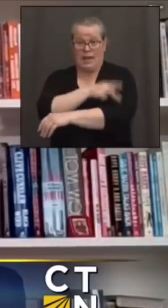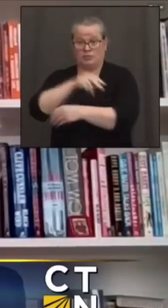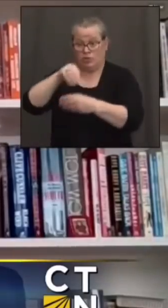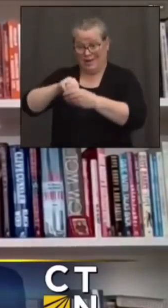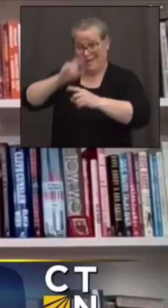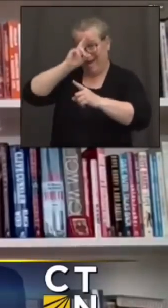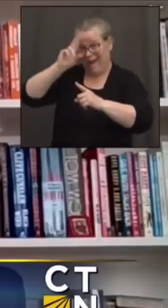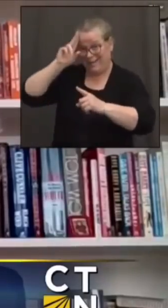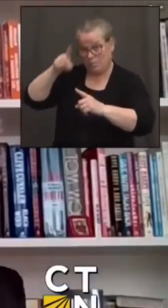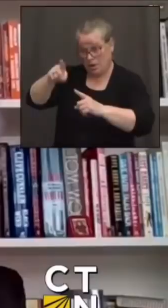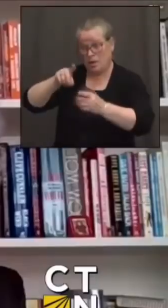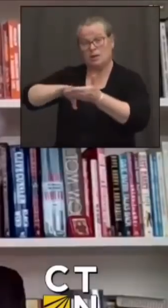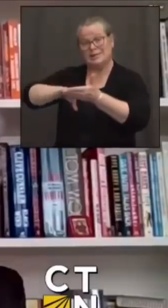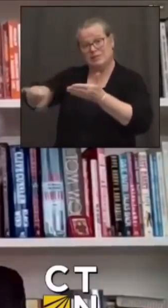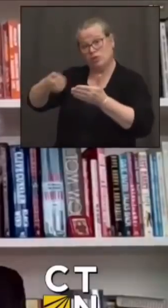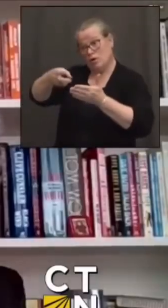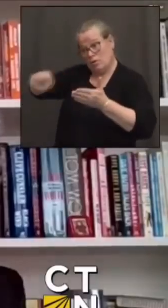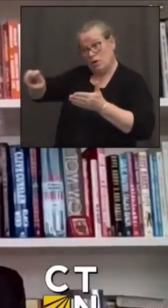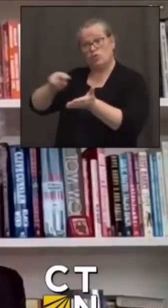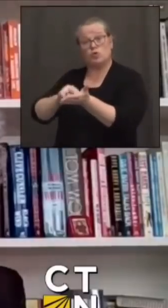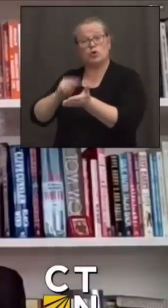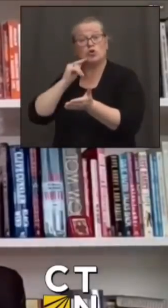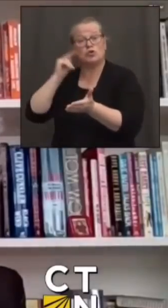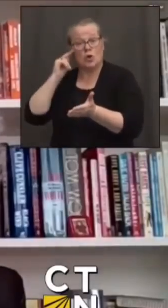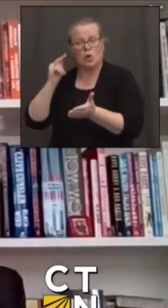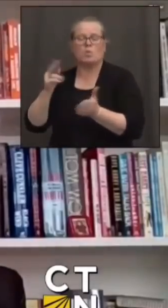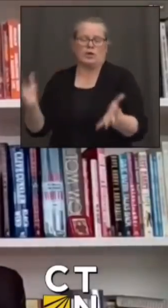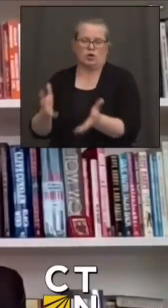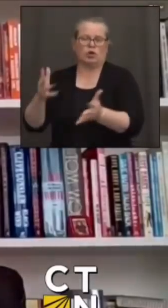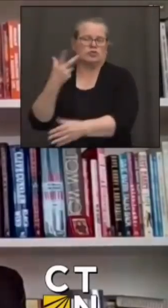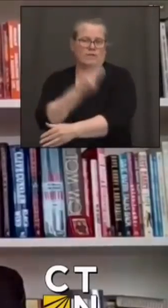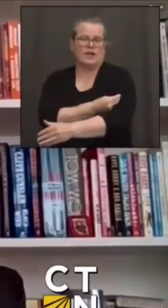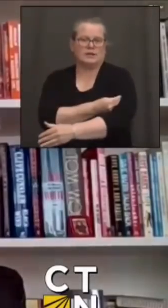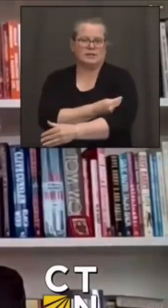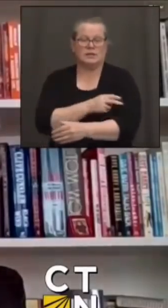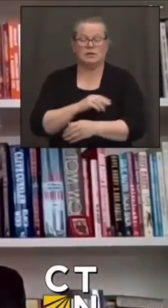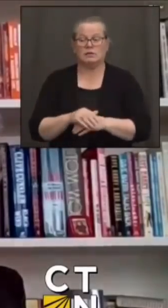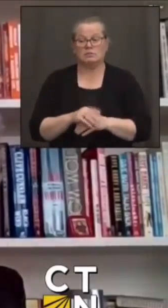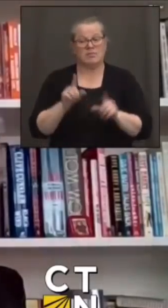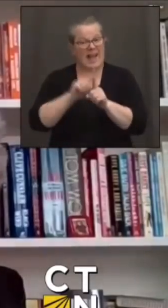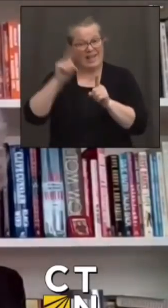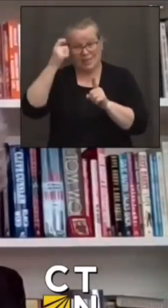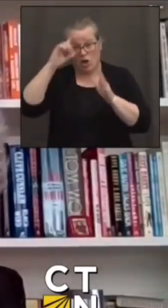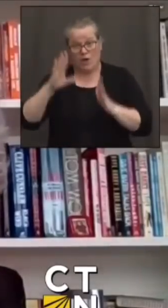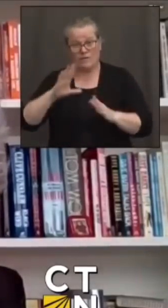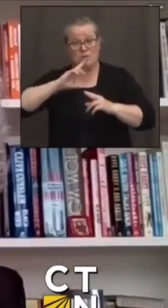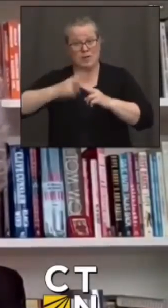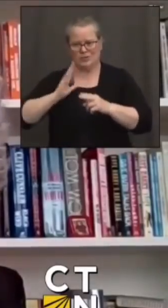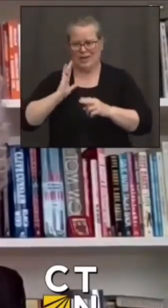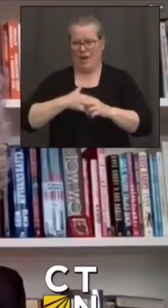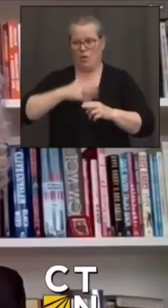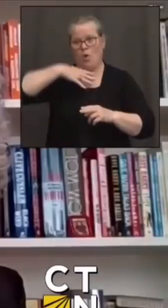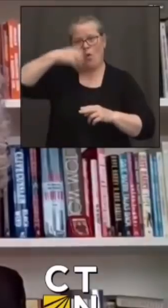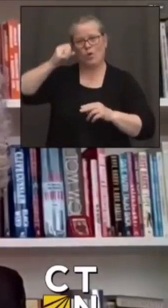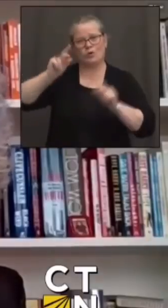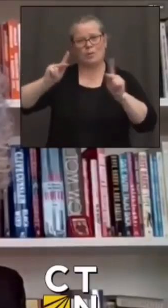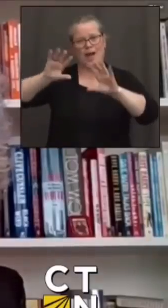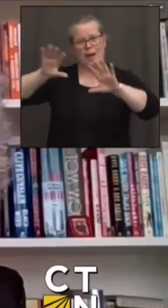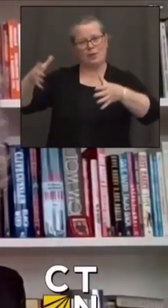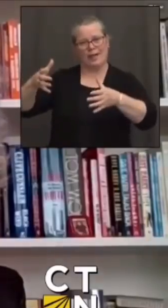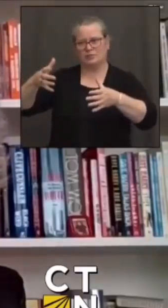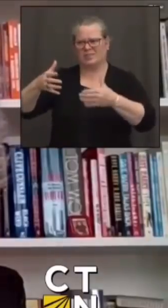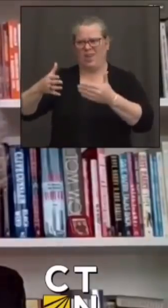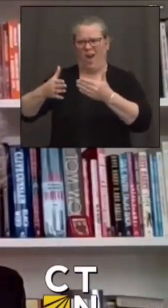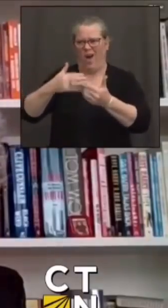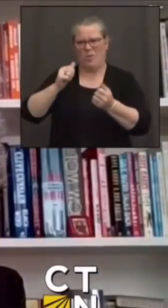As the governor shared, our older population is almost completely vaccinated now. So we're seeing fewer and fewer